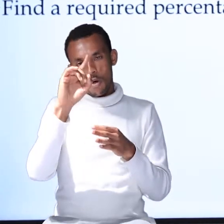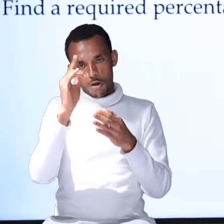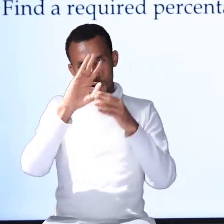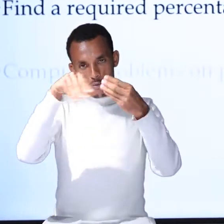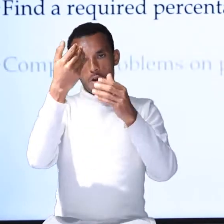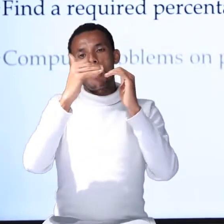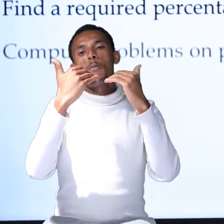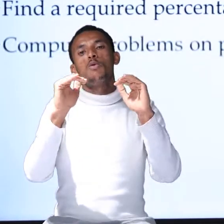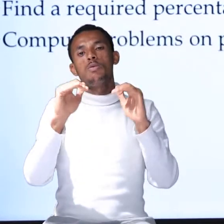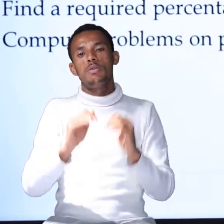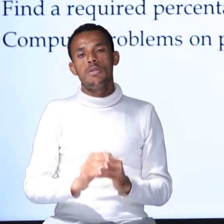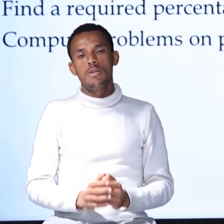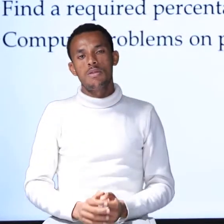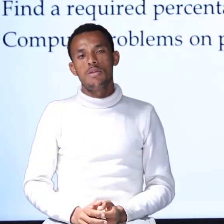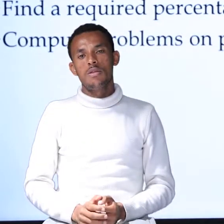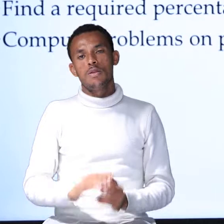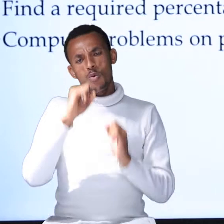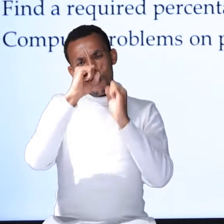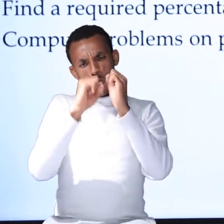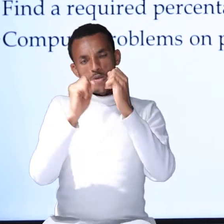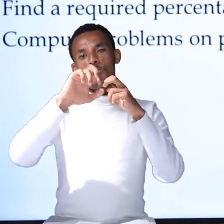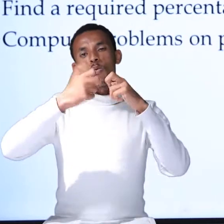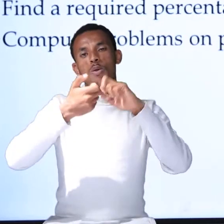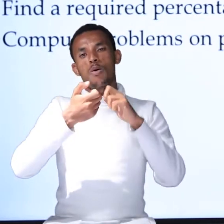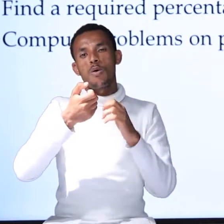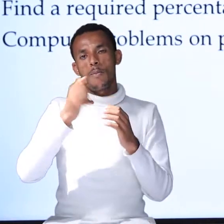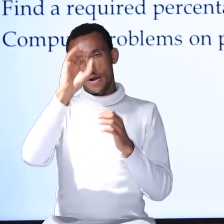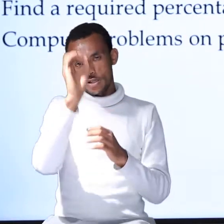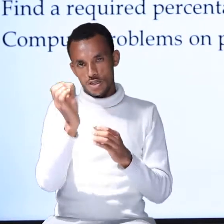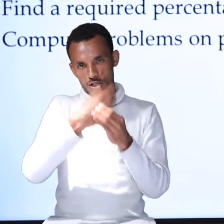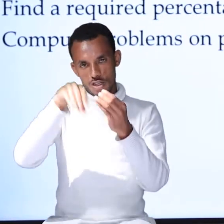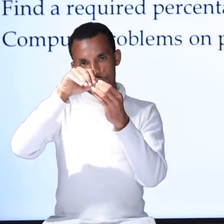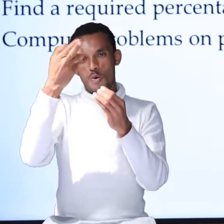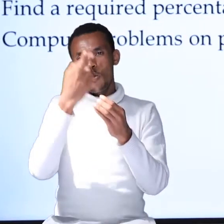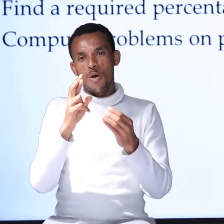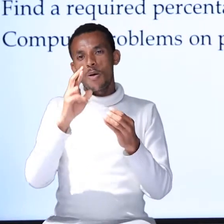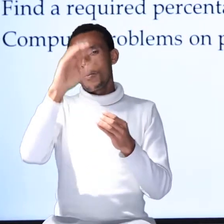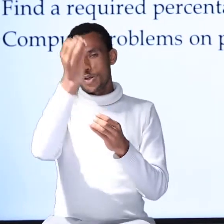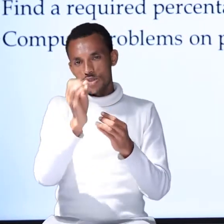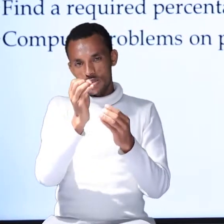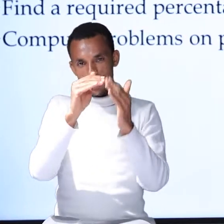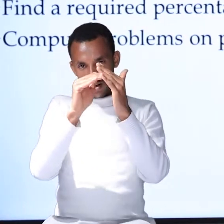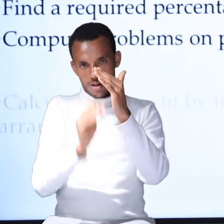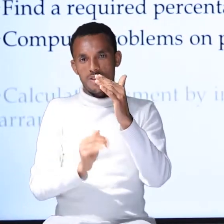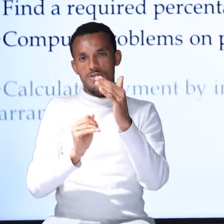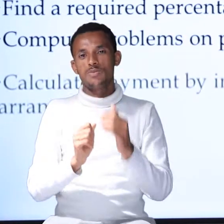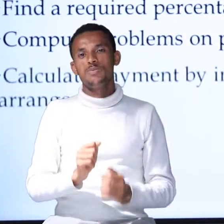given amount. Compute problems on percentage increase or percentage